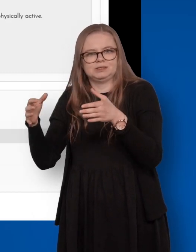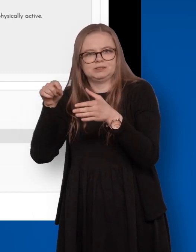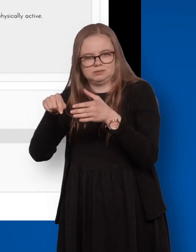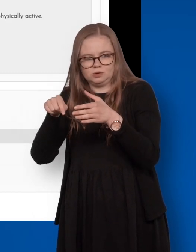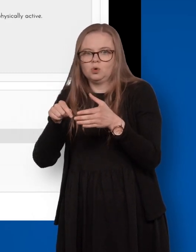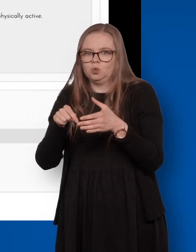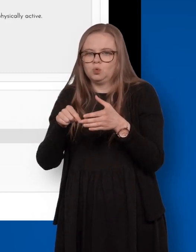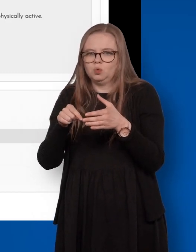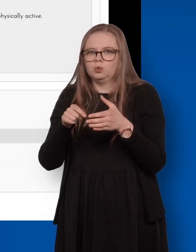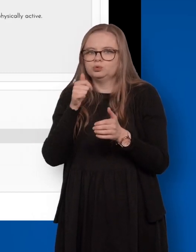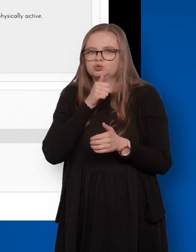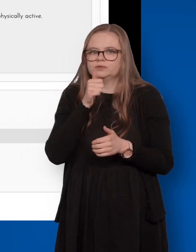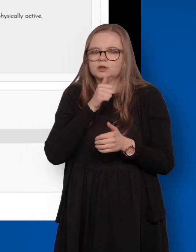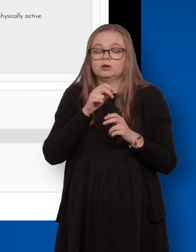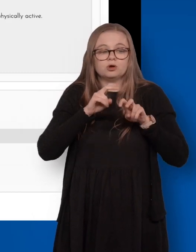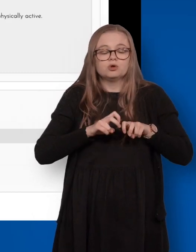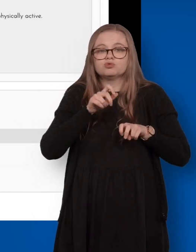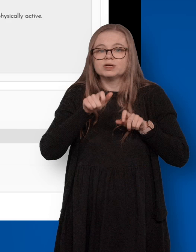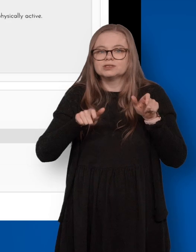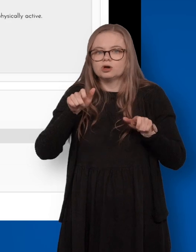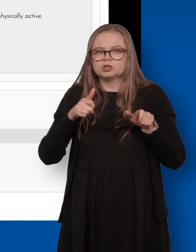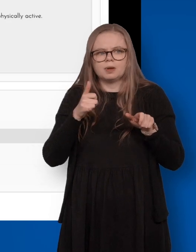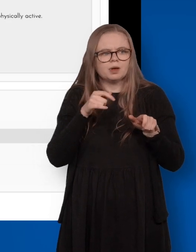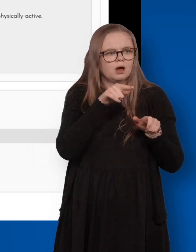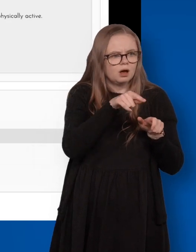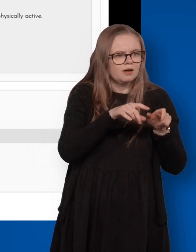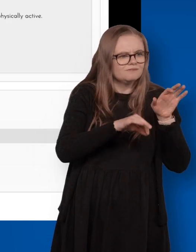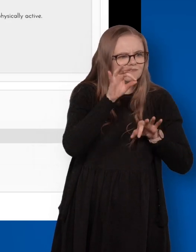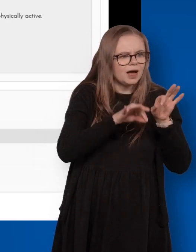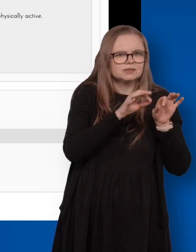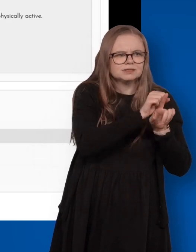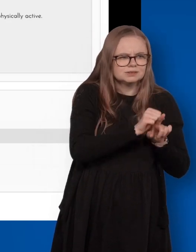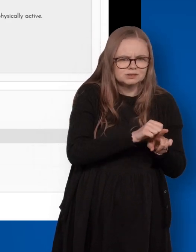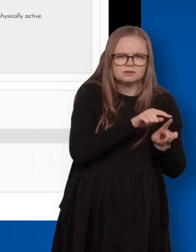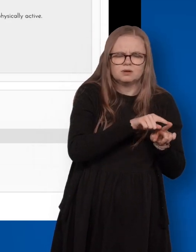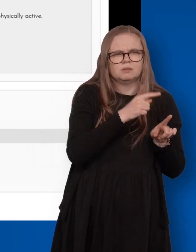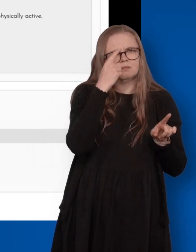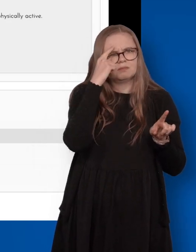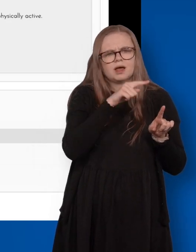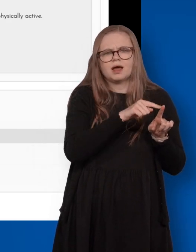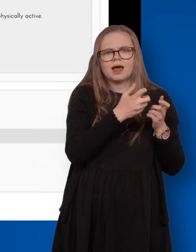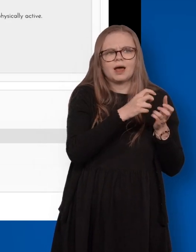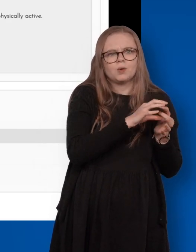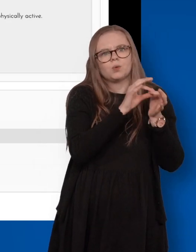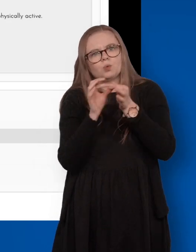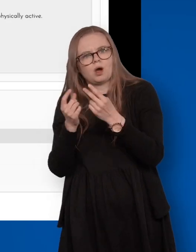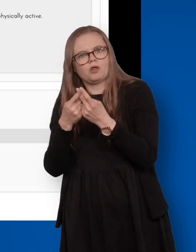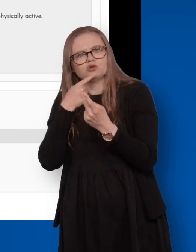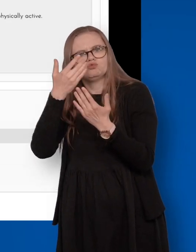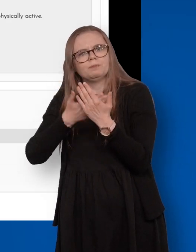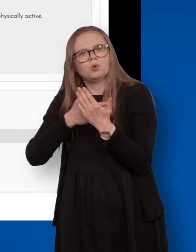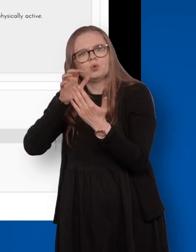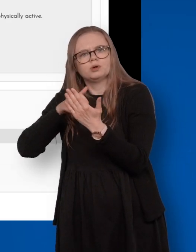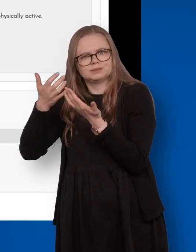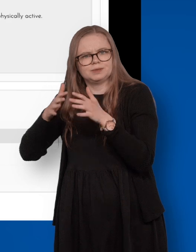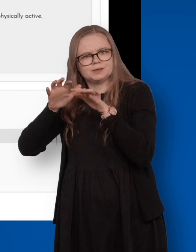when our researchers are potentially considering, for some of the findings they're seeing in the data, how this relates to reports that have been